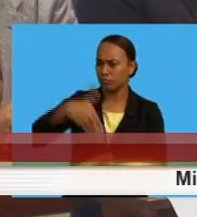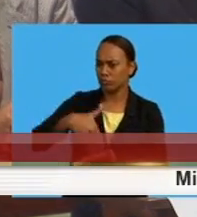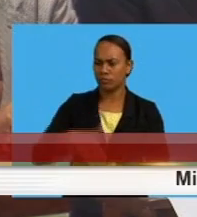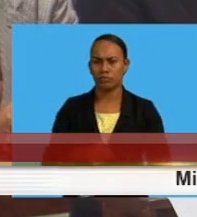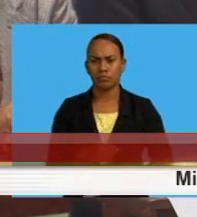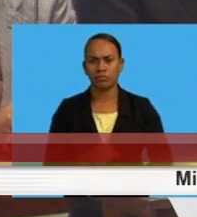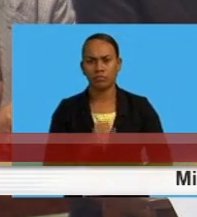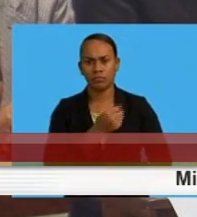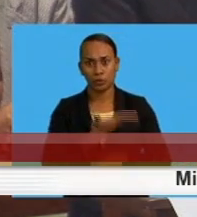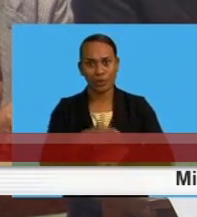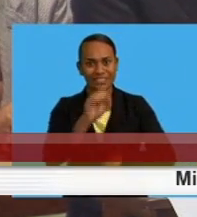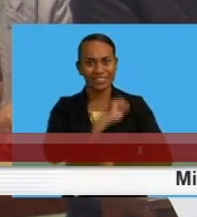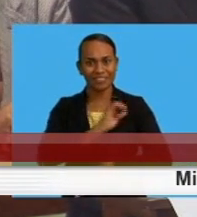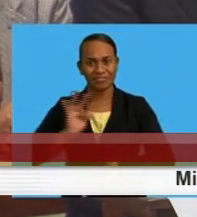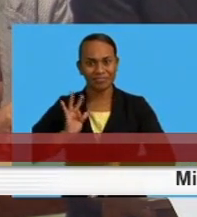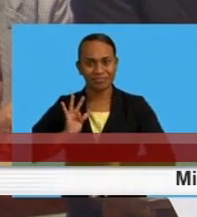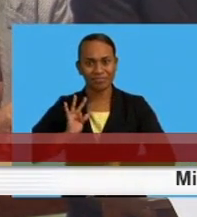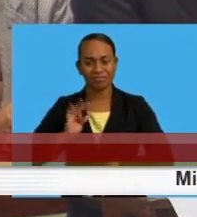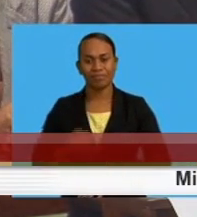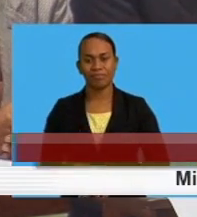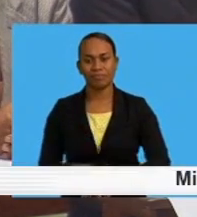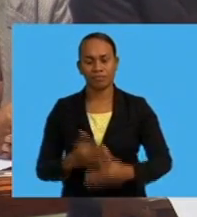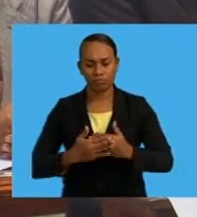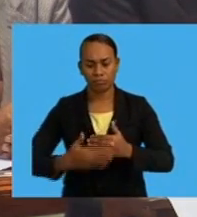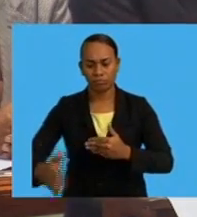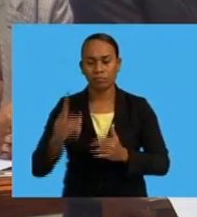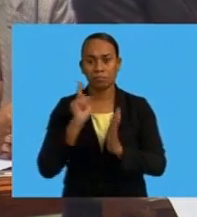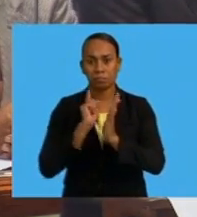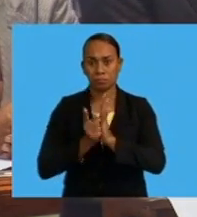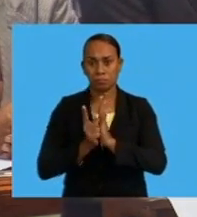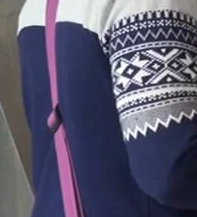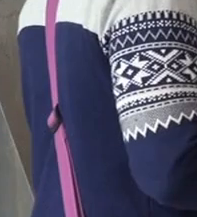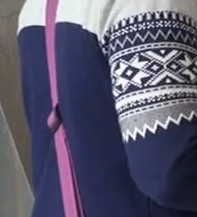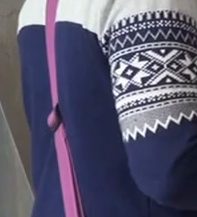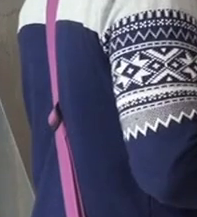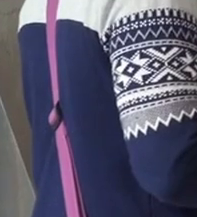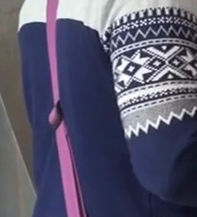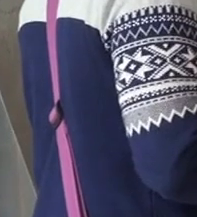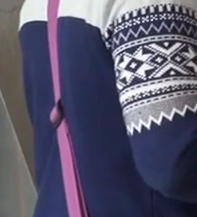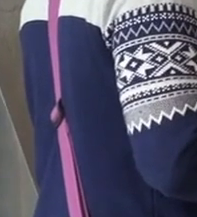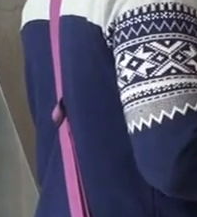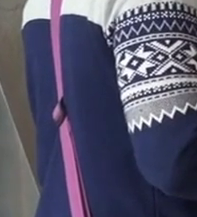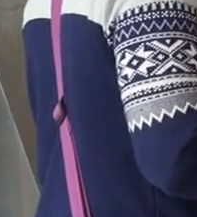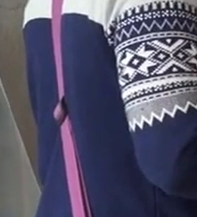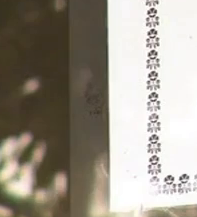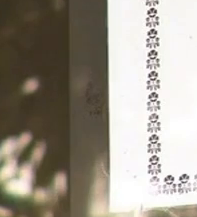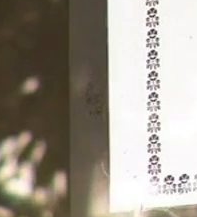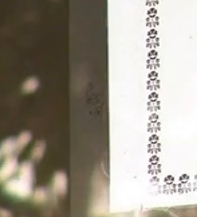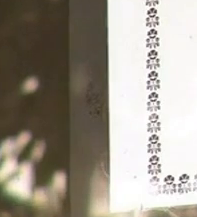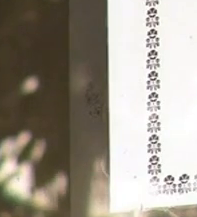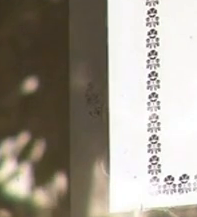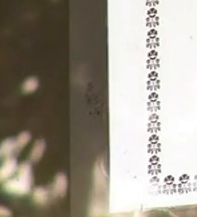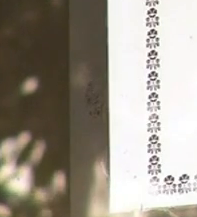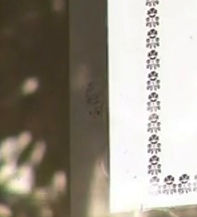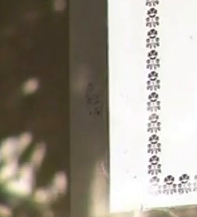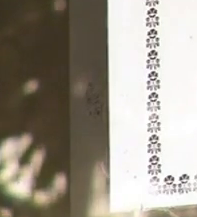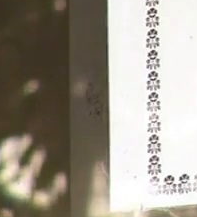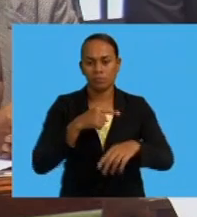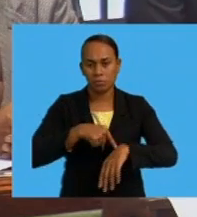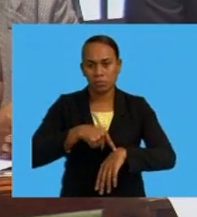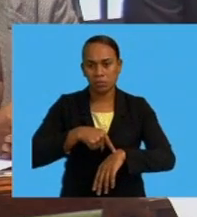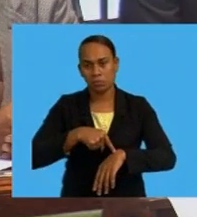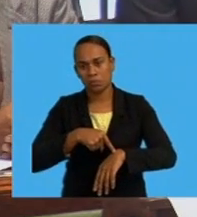offer extended opening hours in some of our busier health centres, beginning with the health centre in Valley Level, which is set to start operating